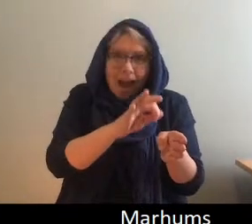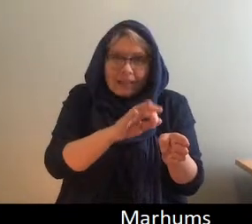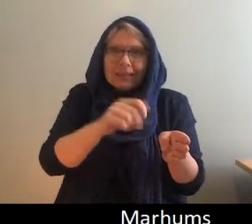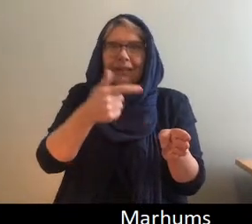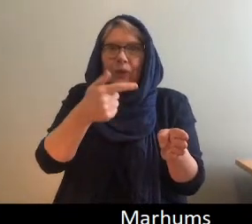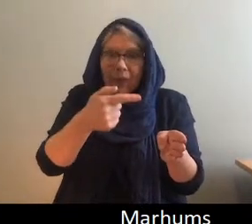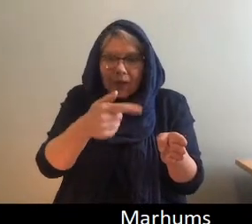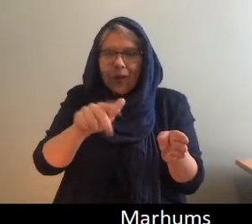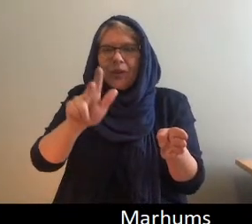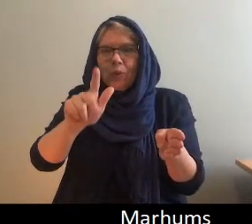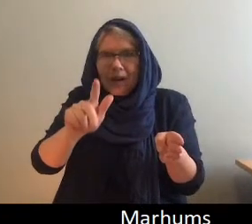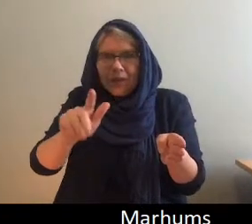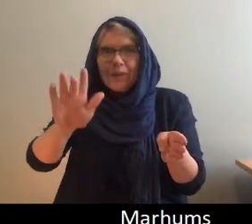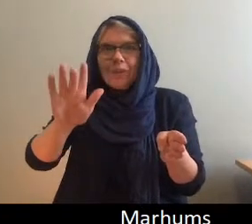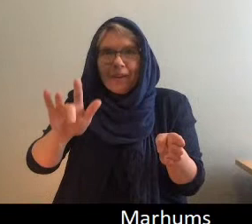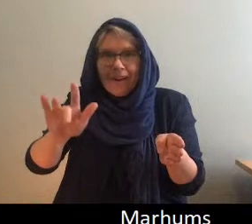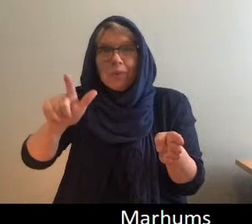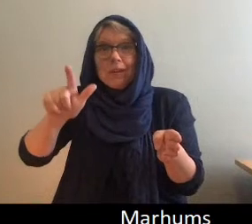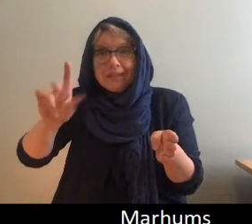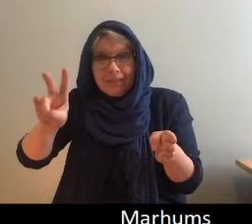negligent.